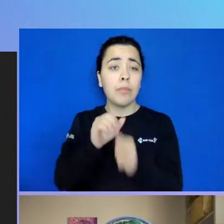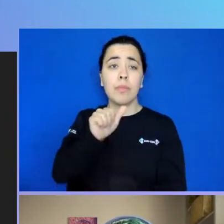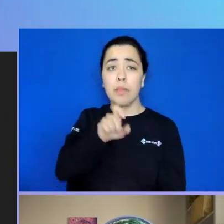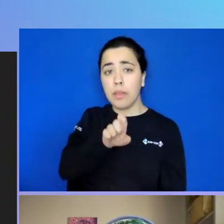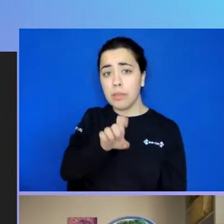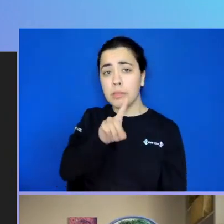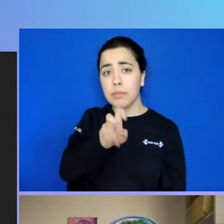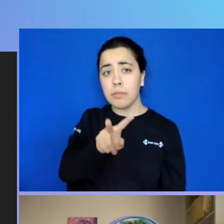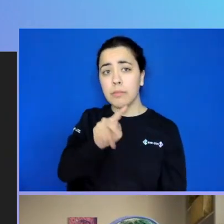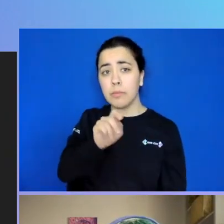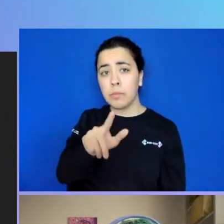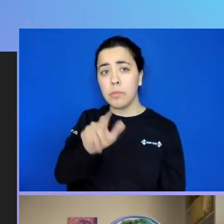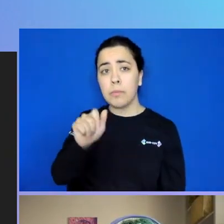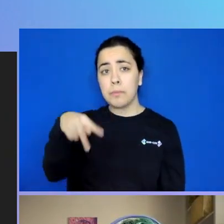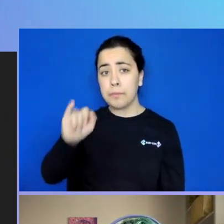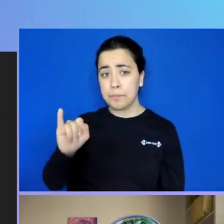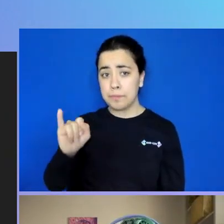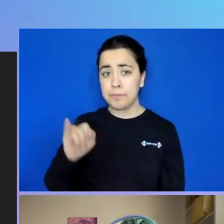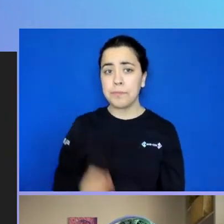APIs as well.